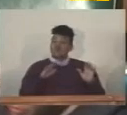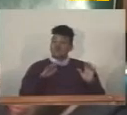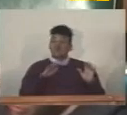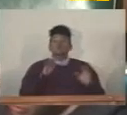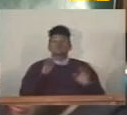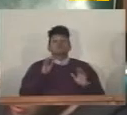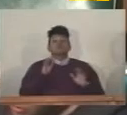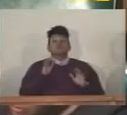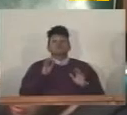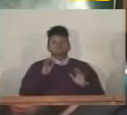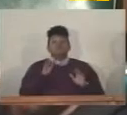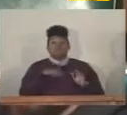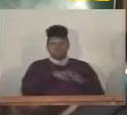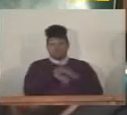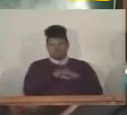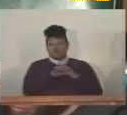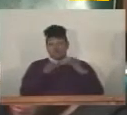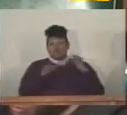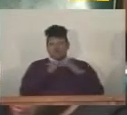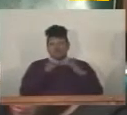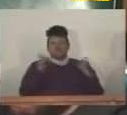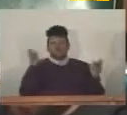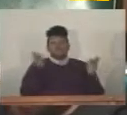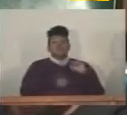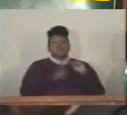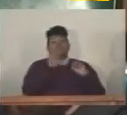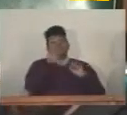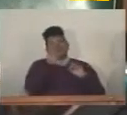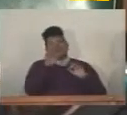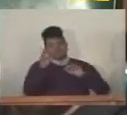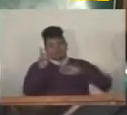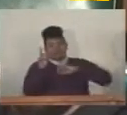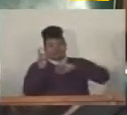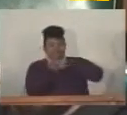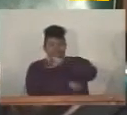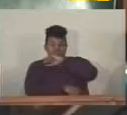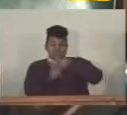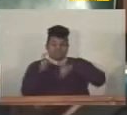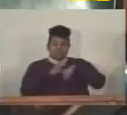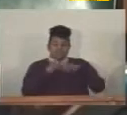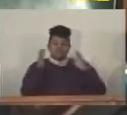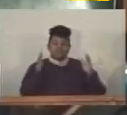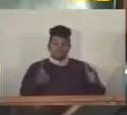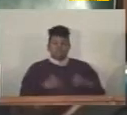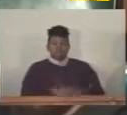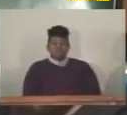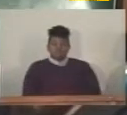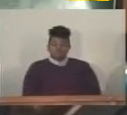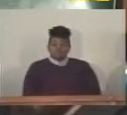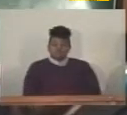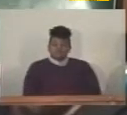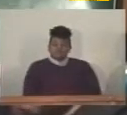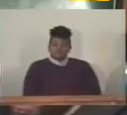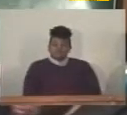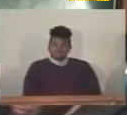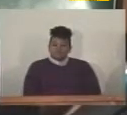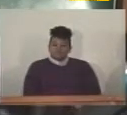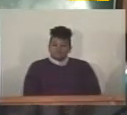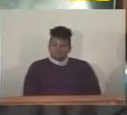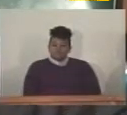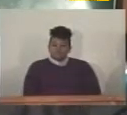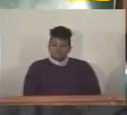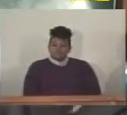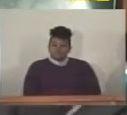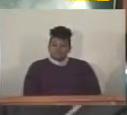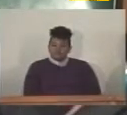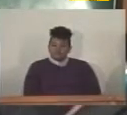new venue, the location of the new trial, the new location of the trial will simply